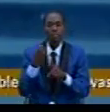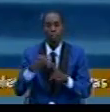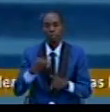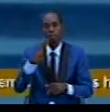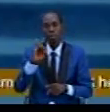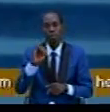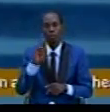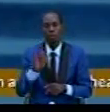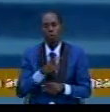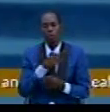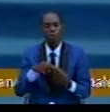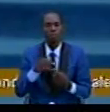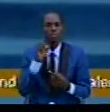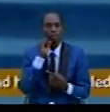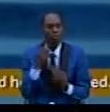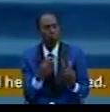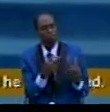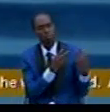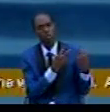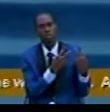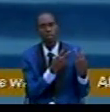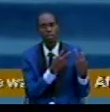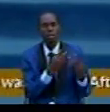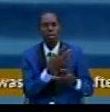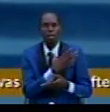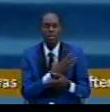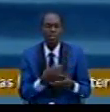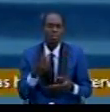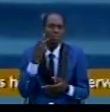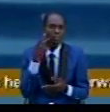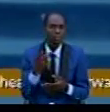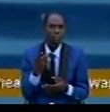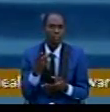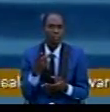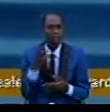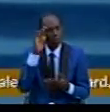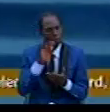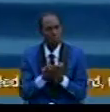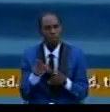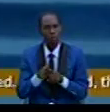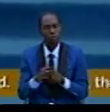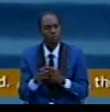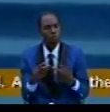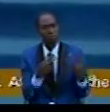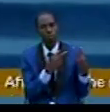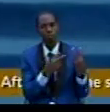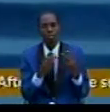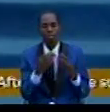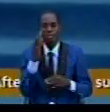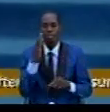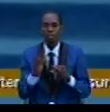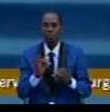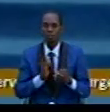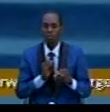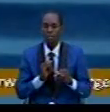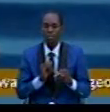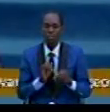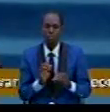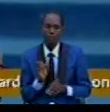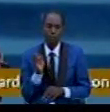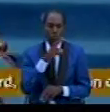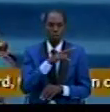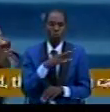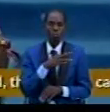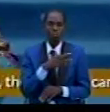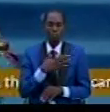back, and my husband stand on the Okada, he looked back, he said, if I jump now, how about this woman?